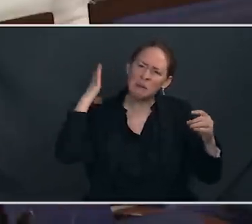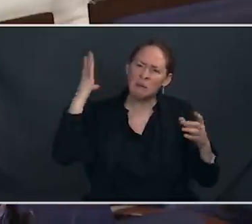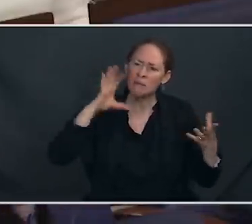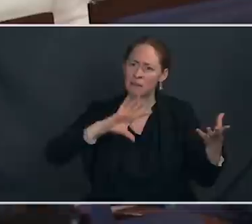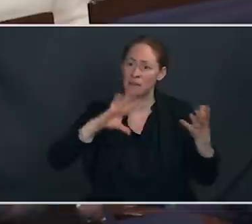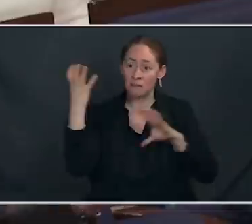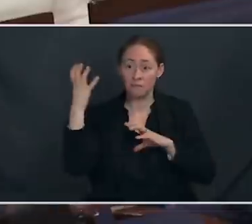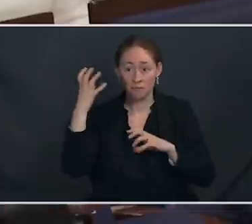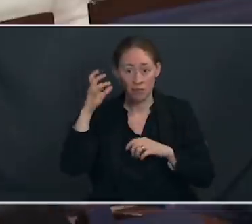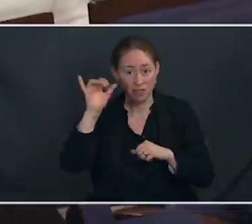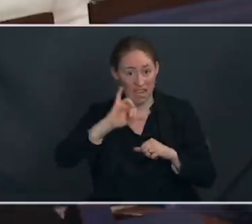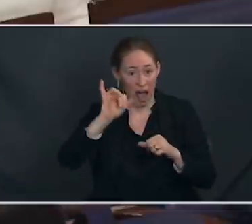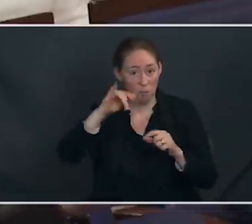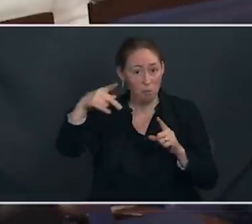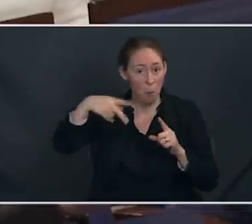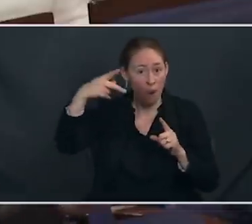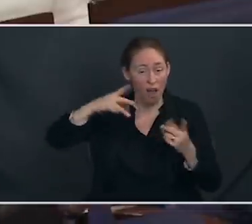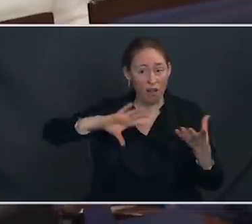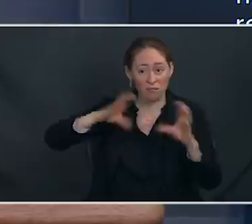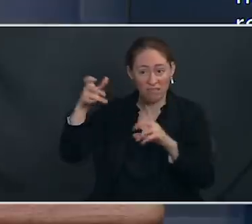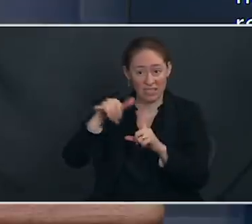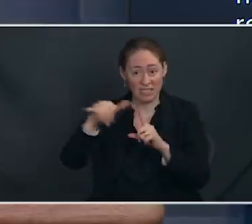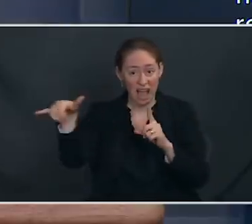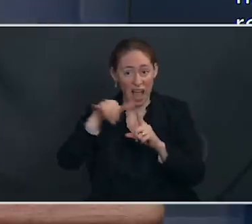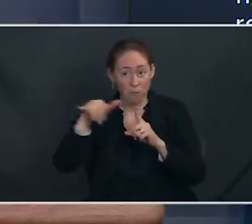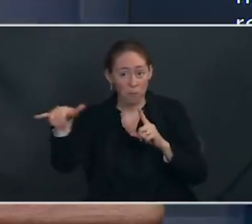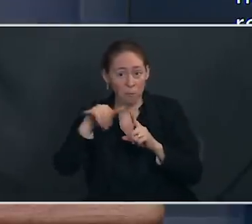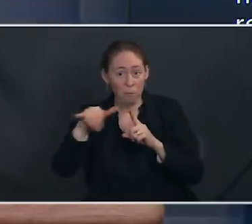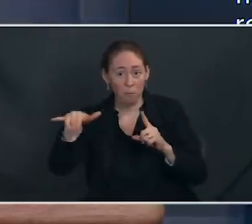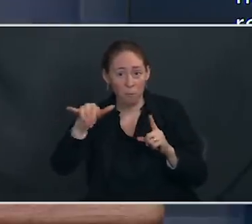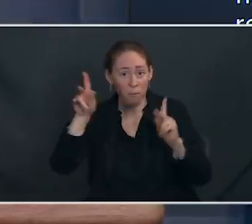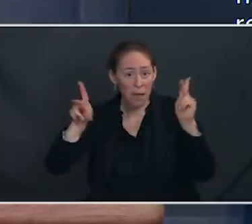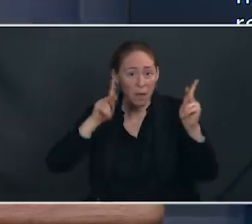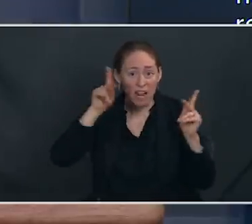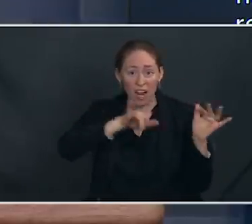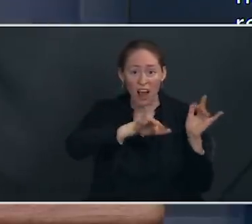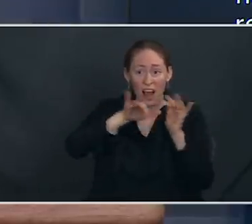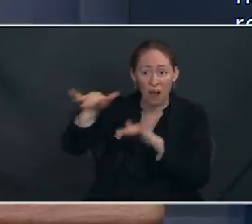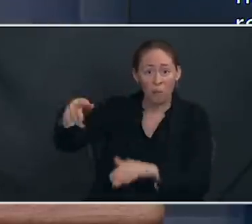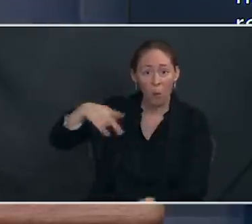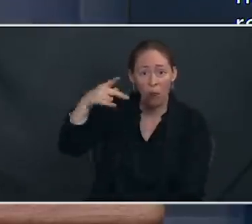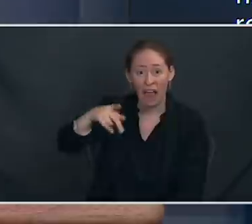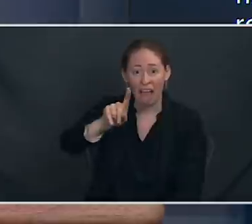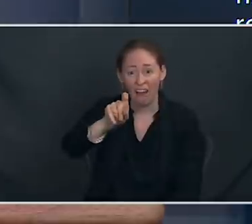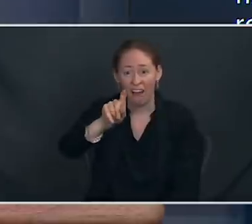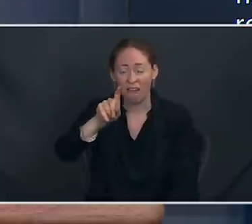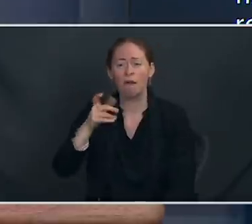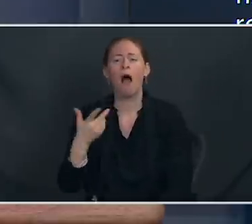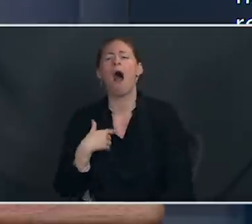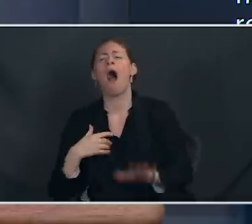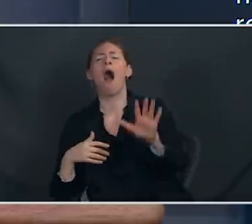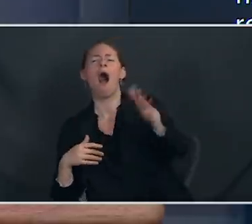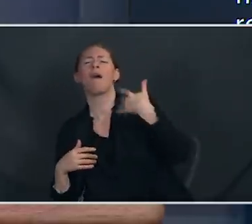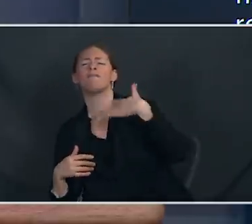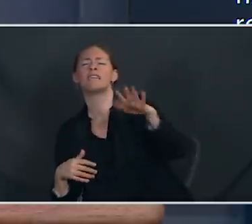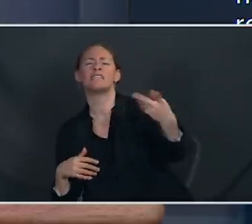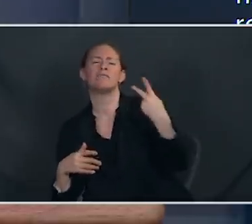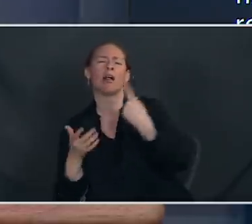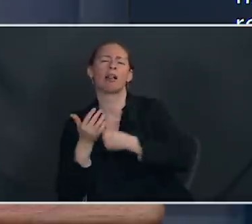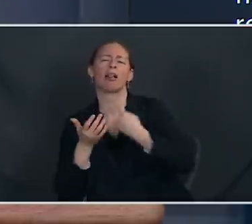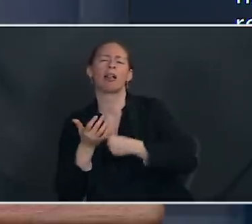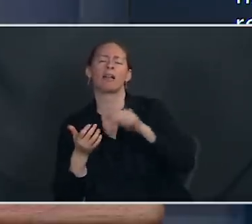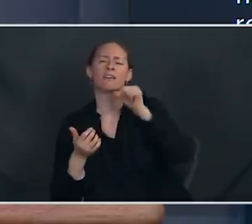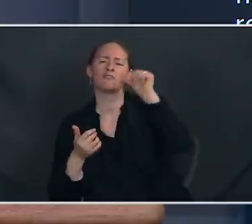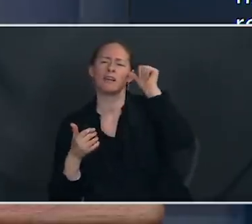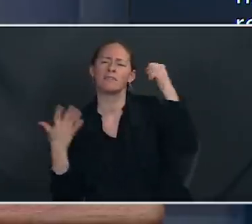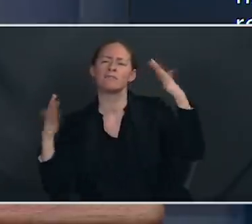lens, or is that something different as the White House? think you and I talked about this yesterday and conveyed that all violence happening around the country will